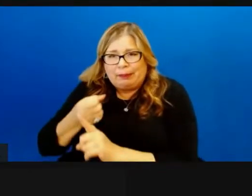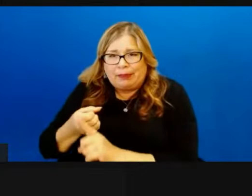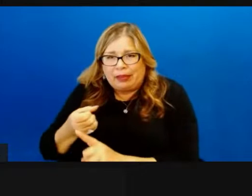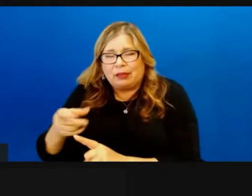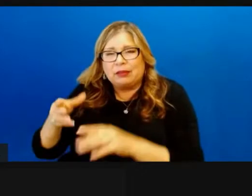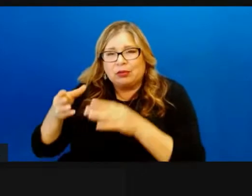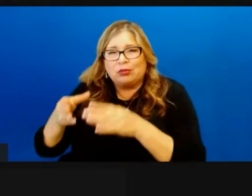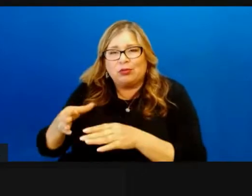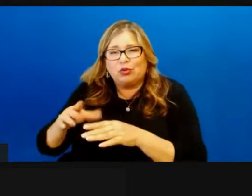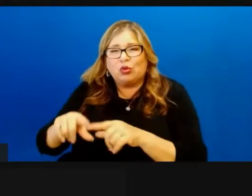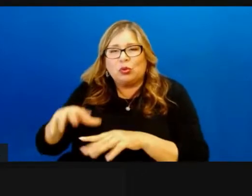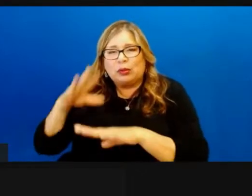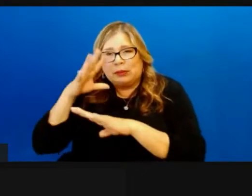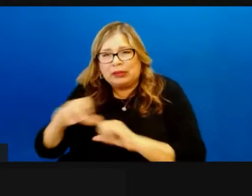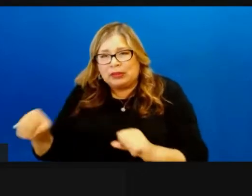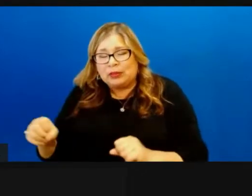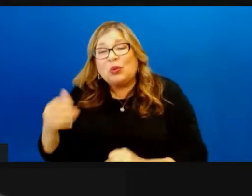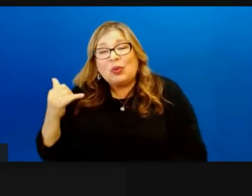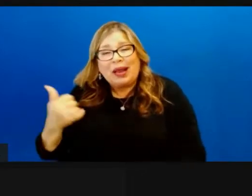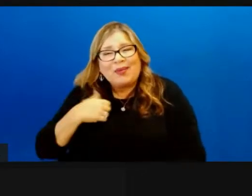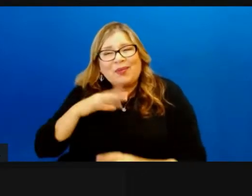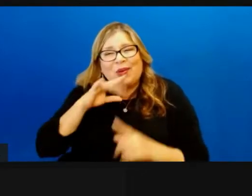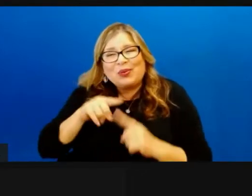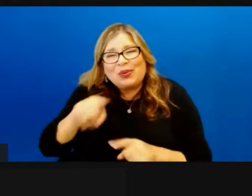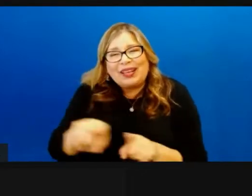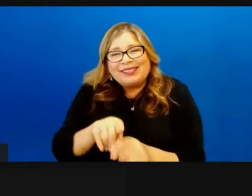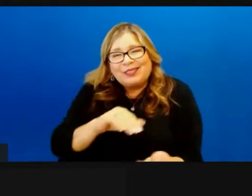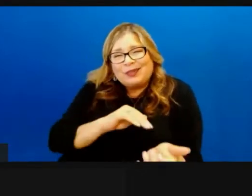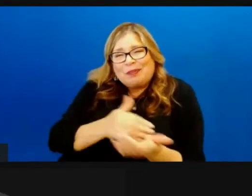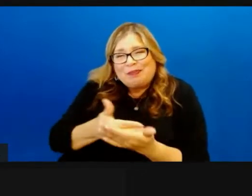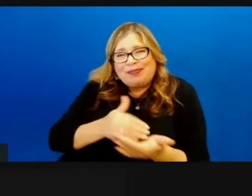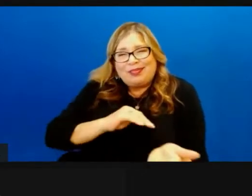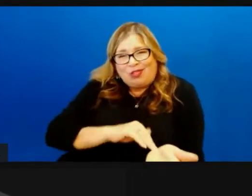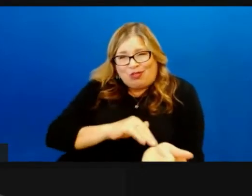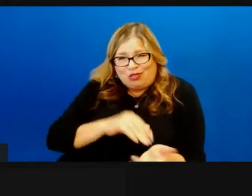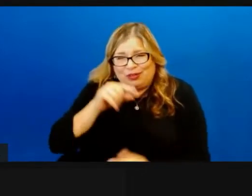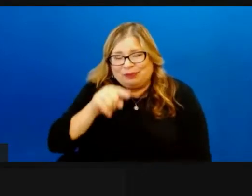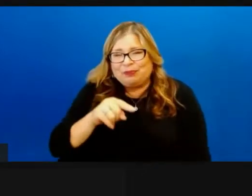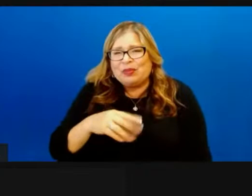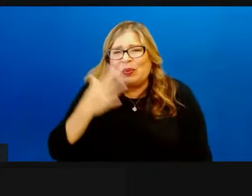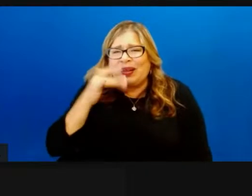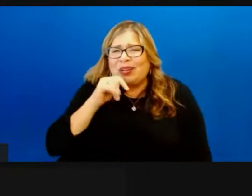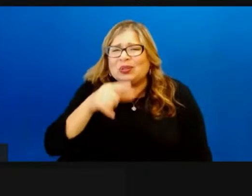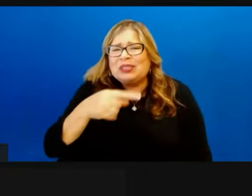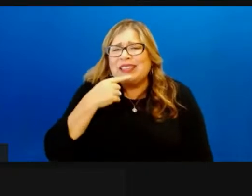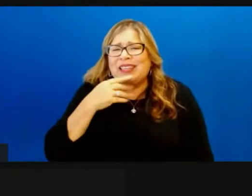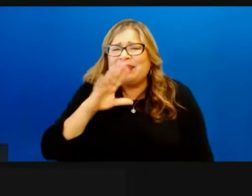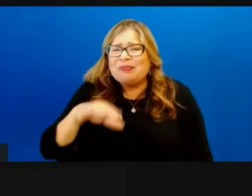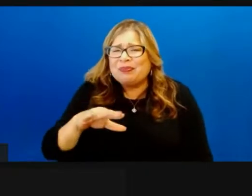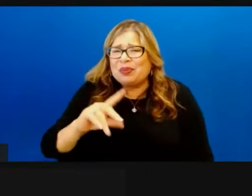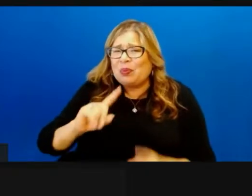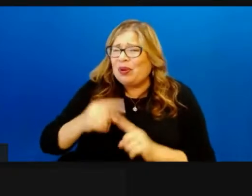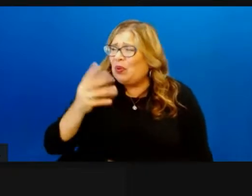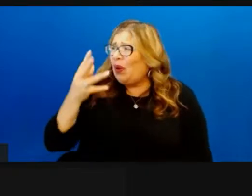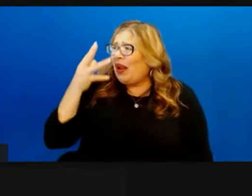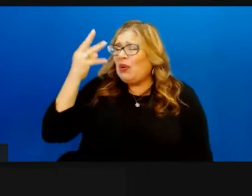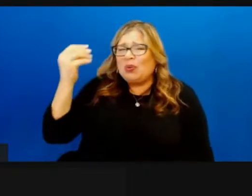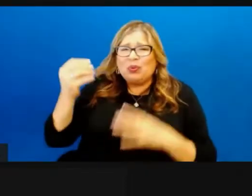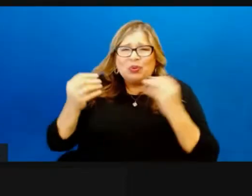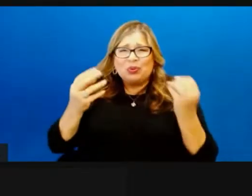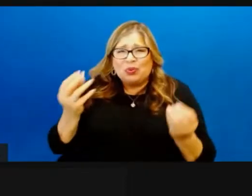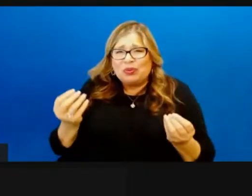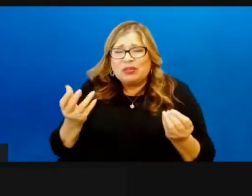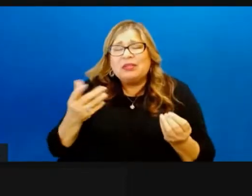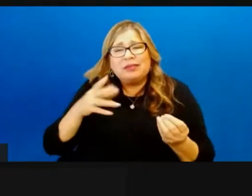here, why can't you just say, you know, when you're outdoors, like in many other situations we're seeing here, when you're outdoors, a mask